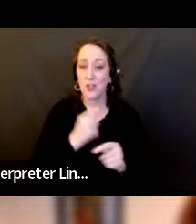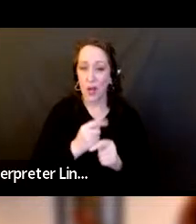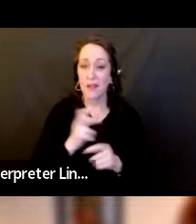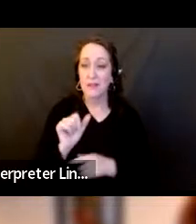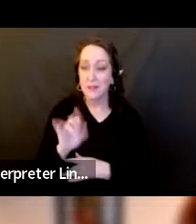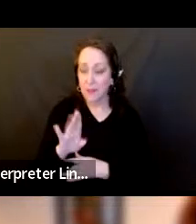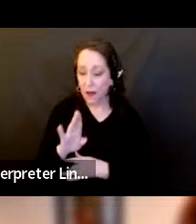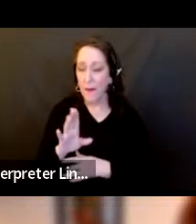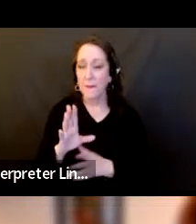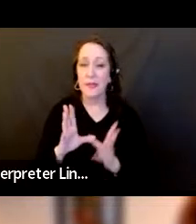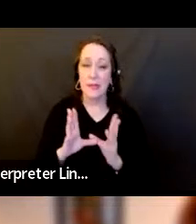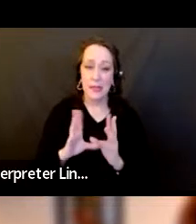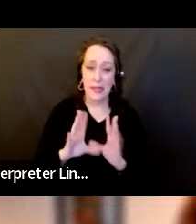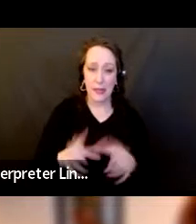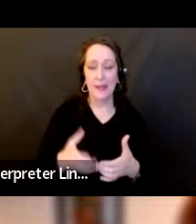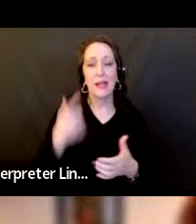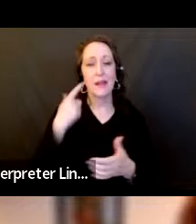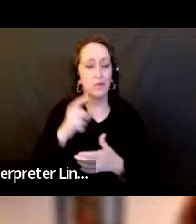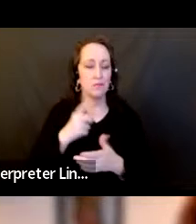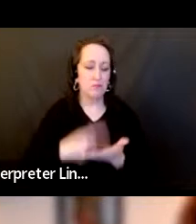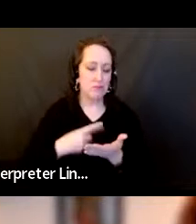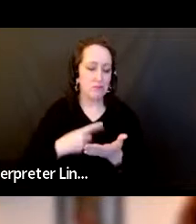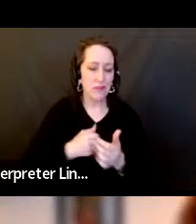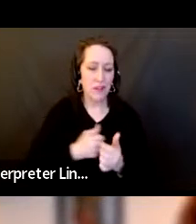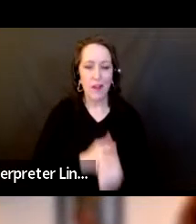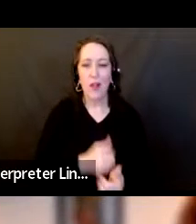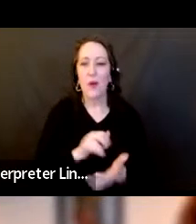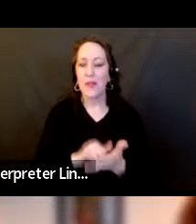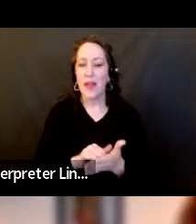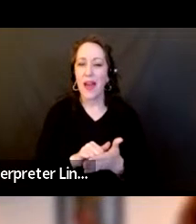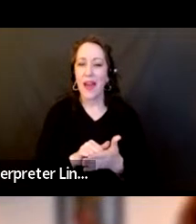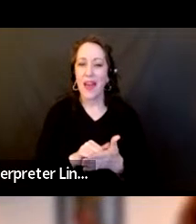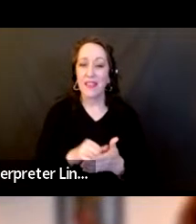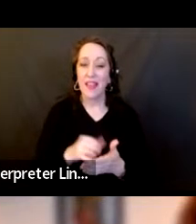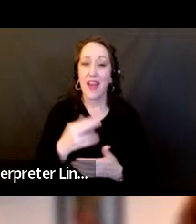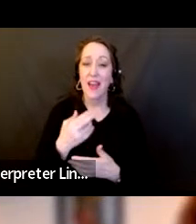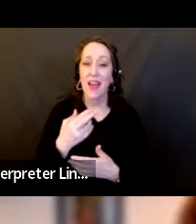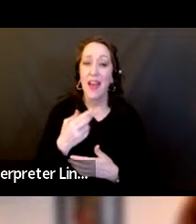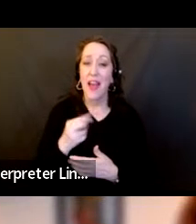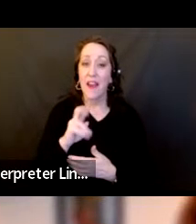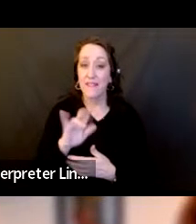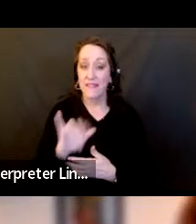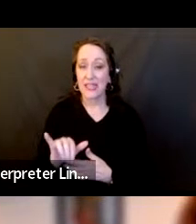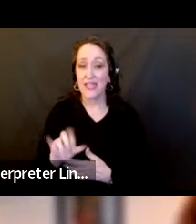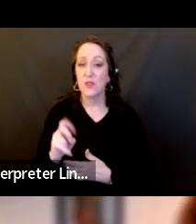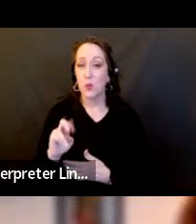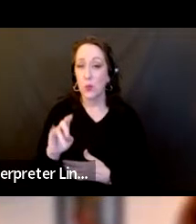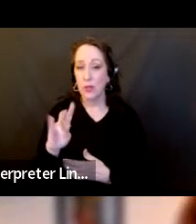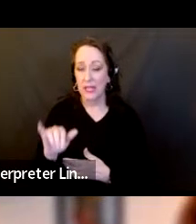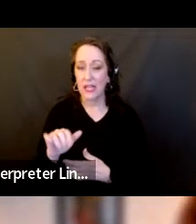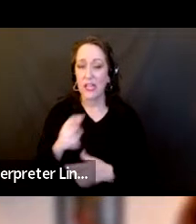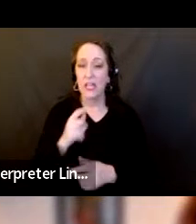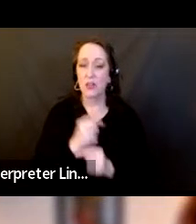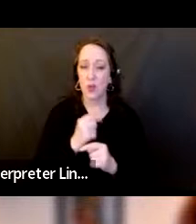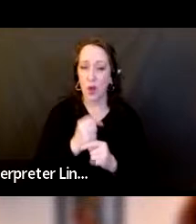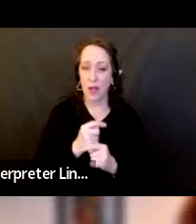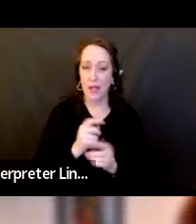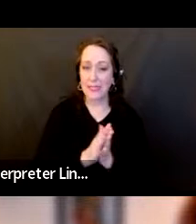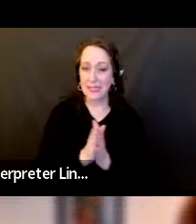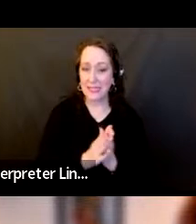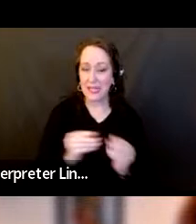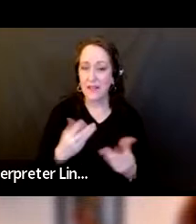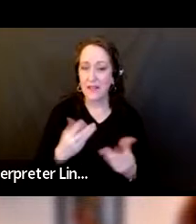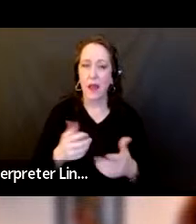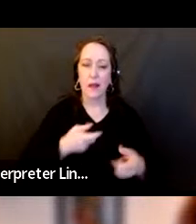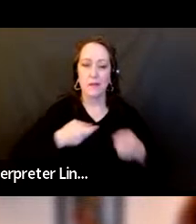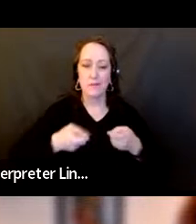in. Typically, we've been talking about, for those that have been following our heavy duty truck incentive program, and also some like enforcement and regulatory